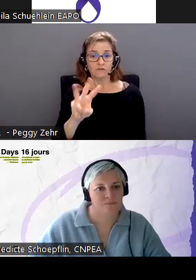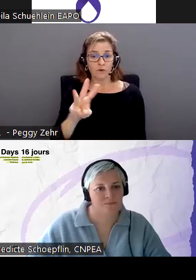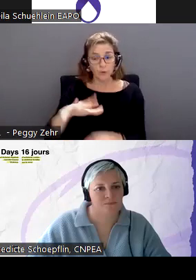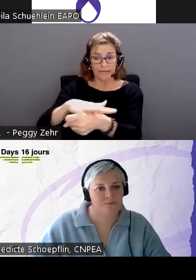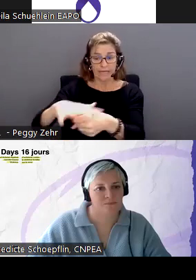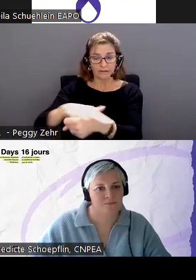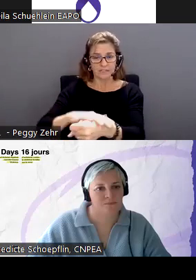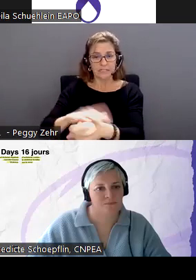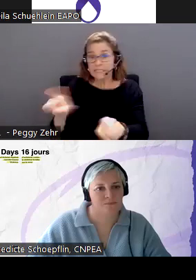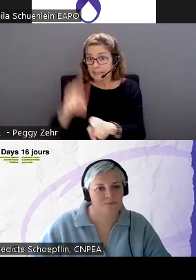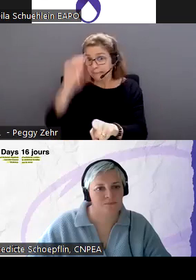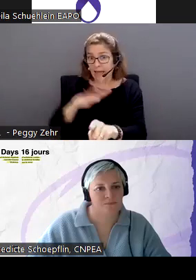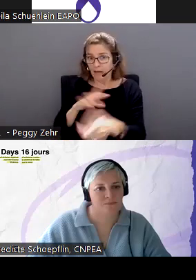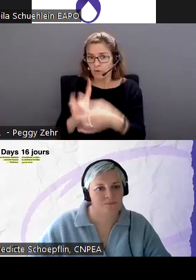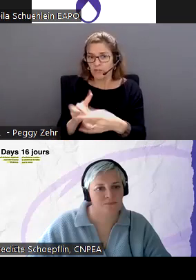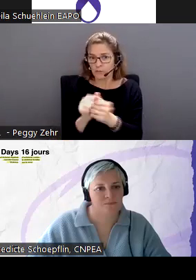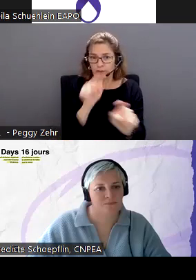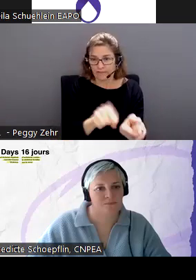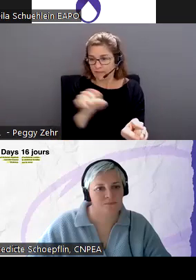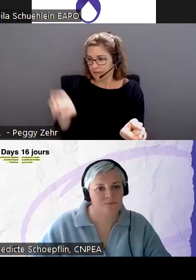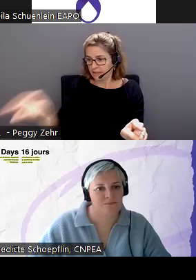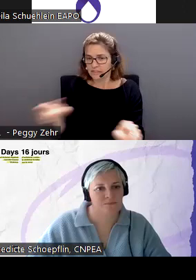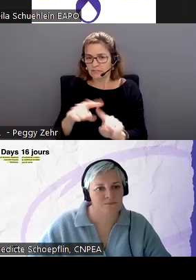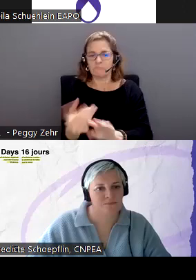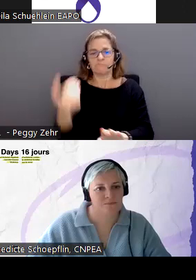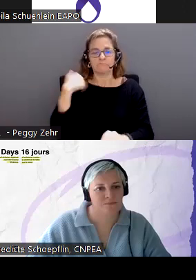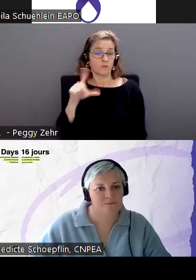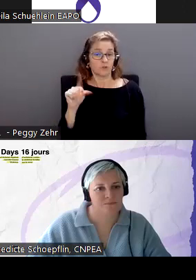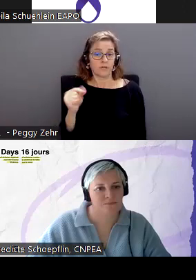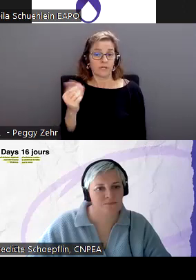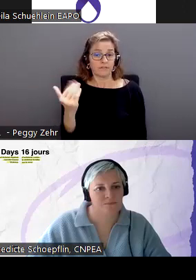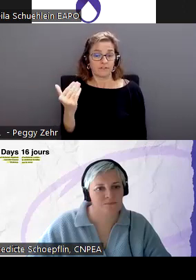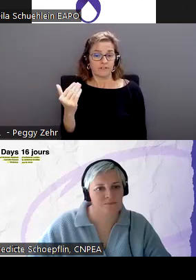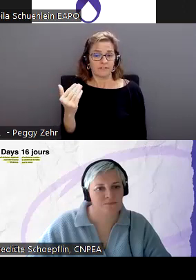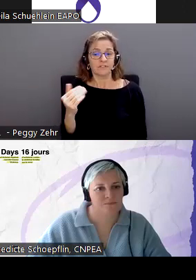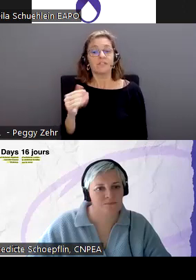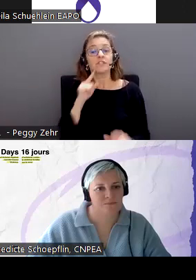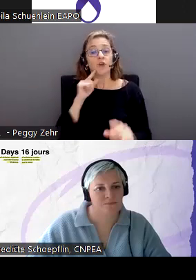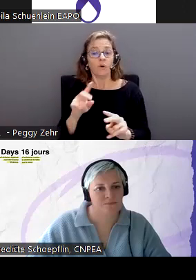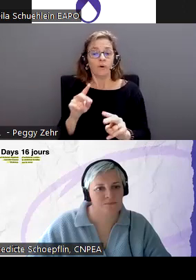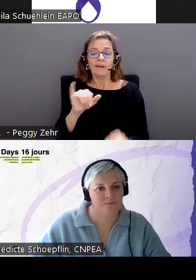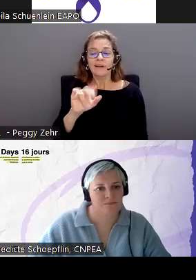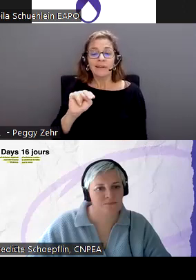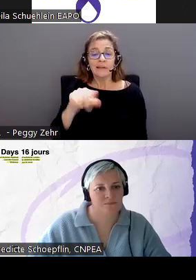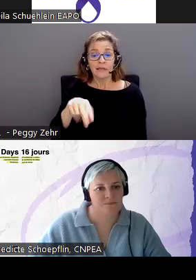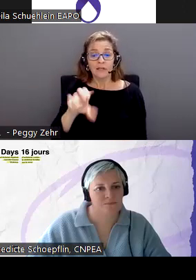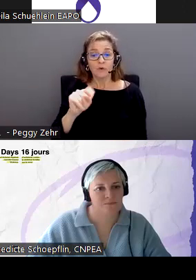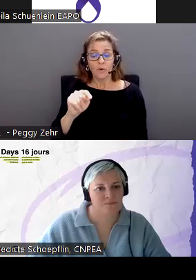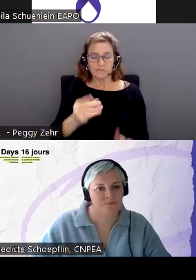with in 2015. And there were 86 recommendations that were produced out of the